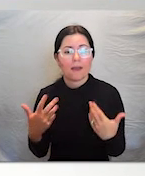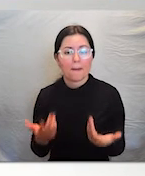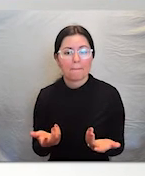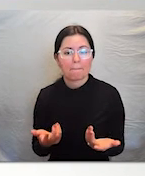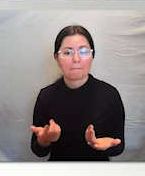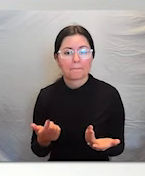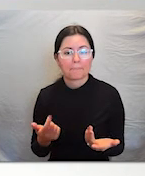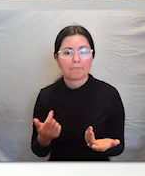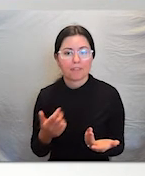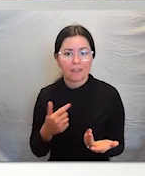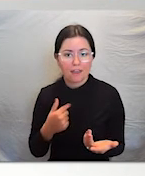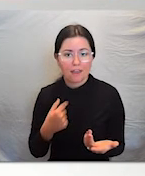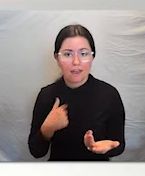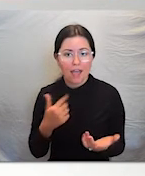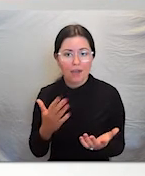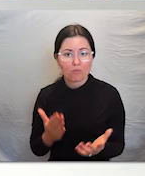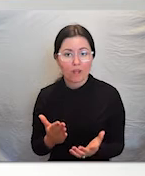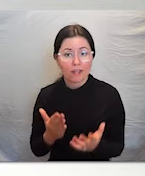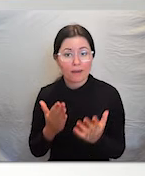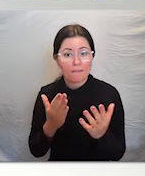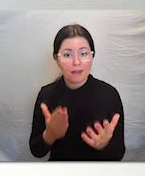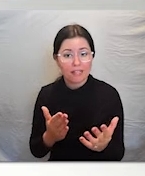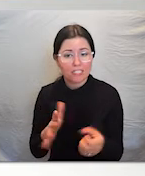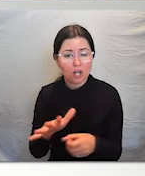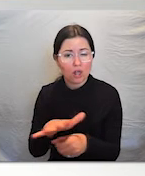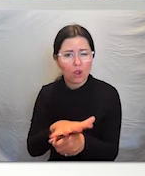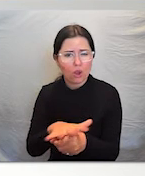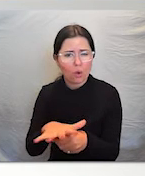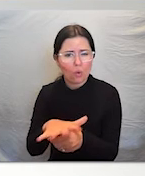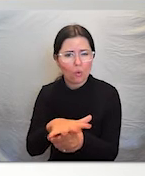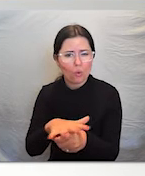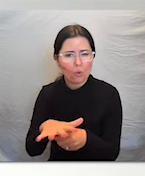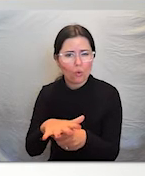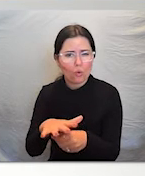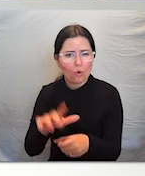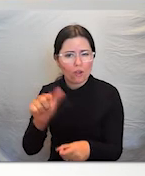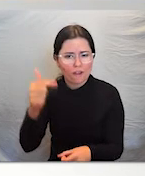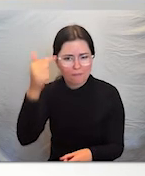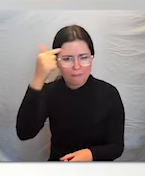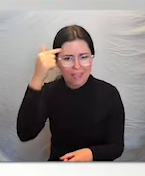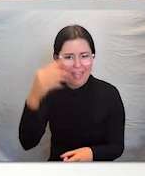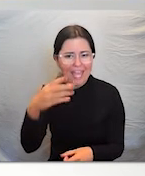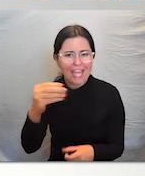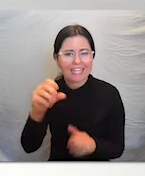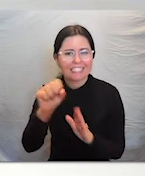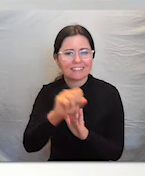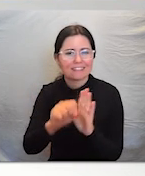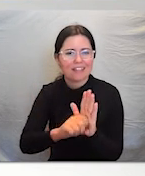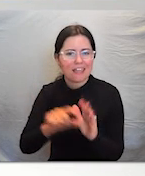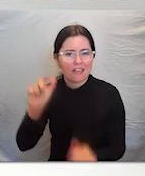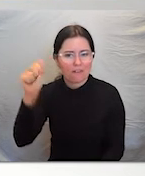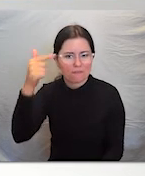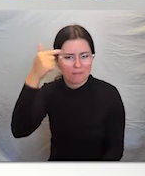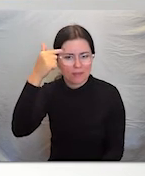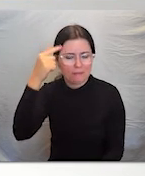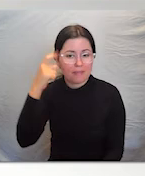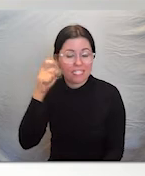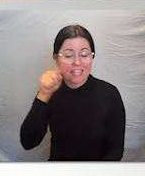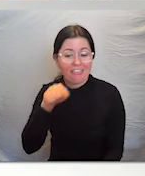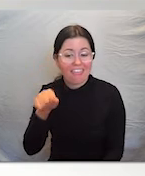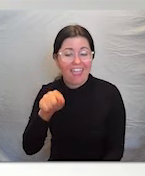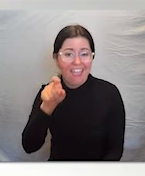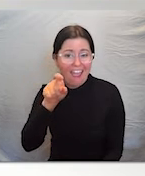I recommend local government and state government, because they have to